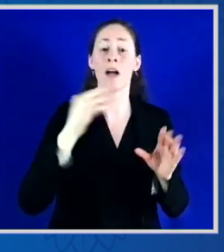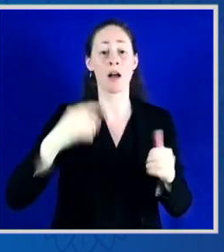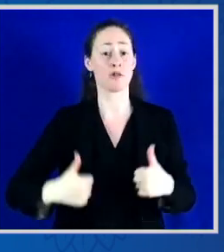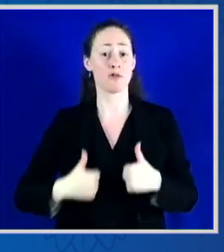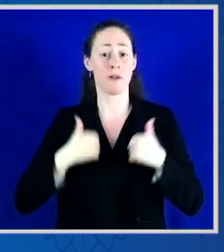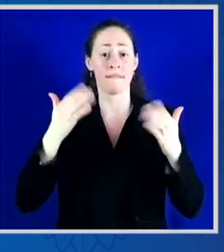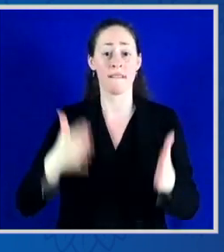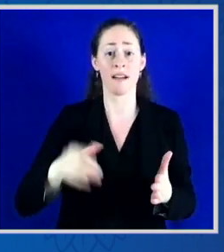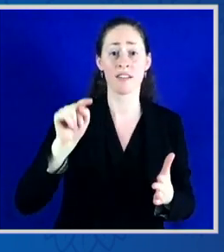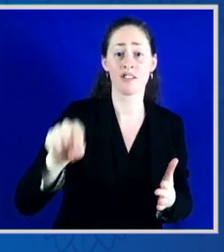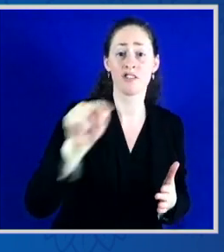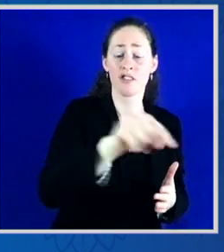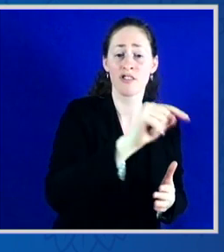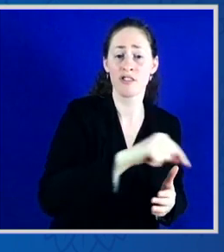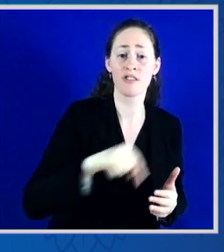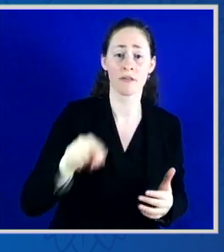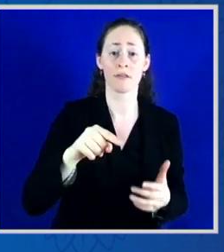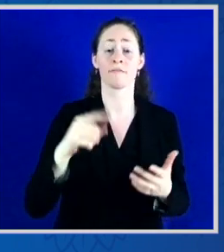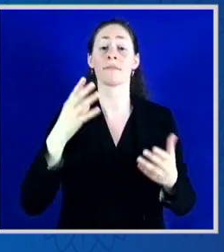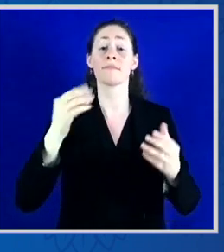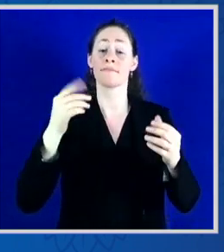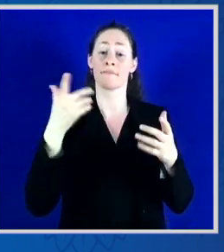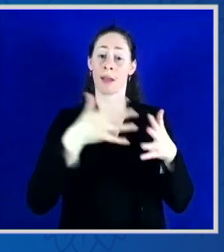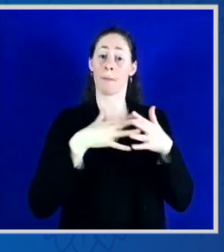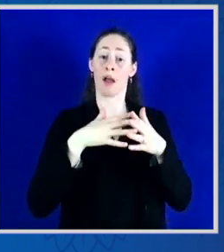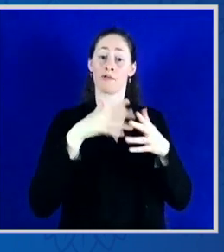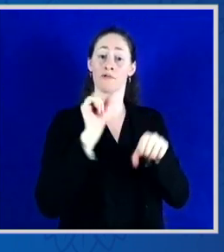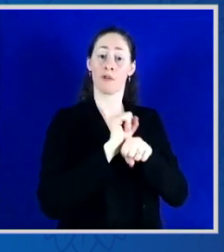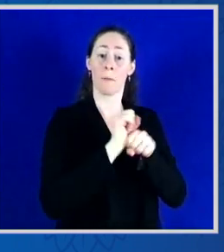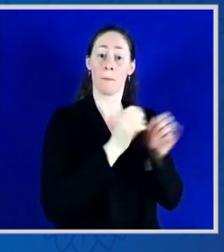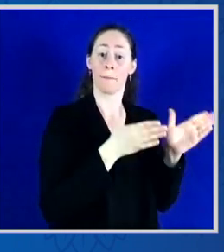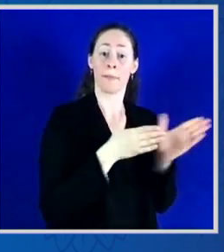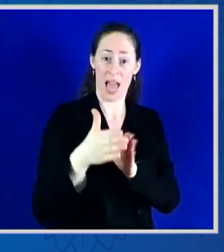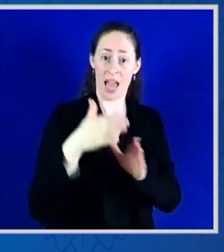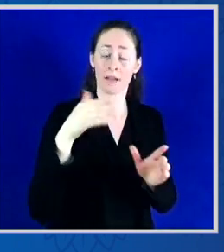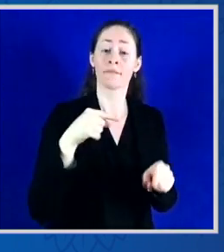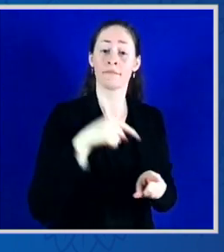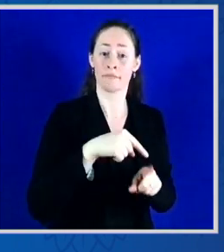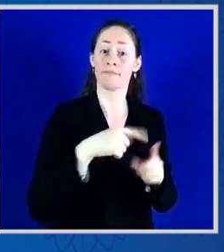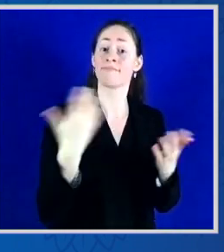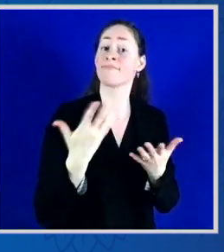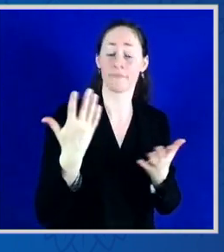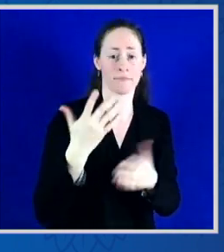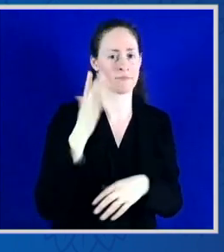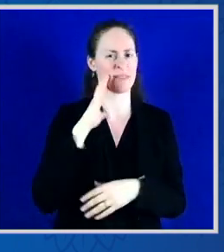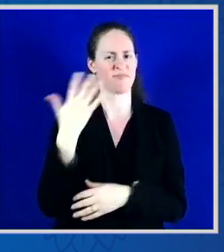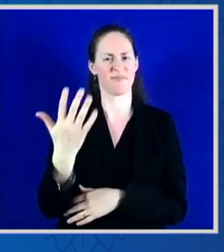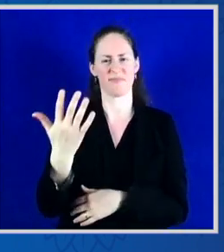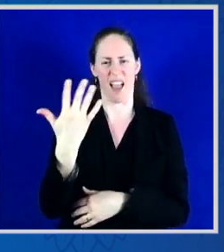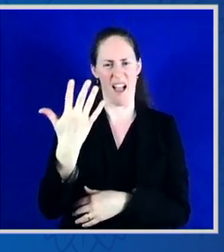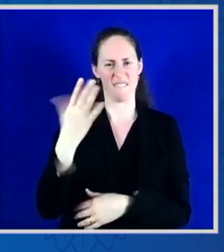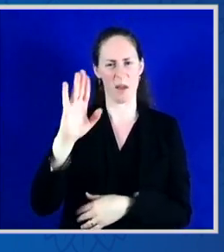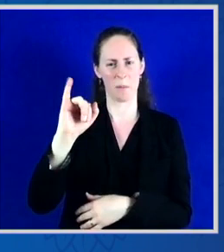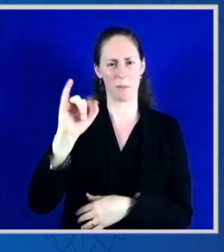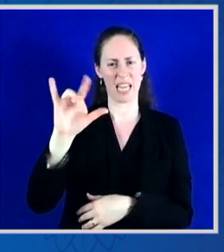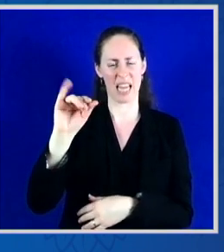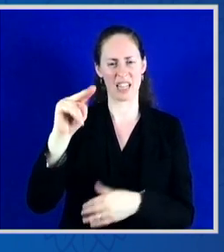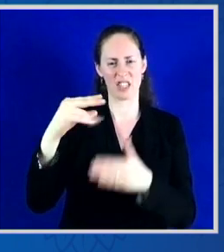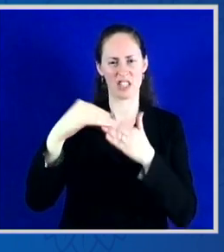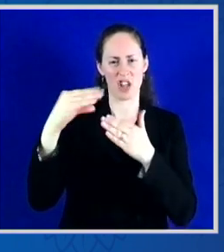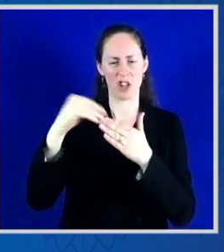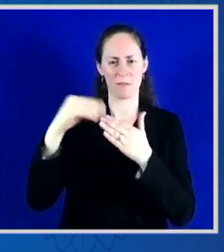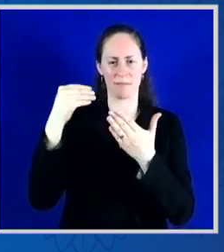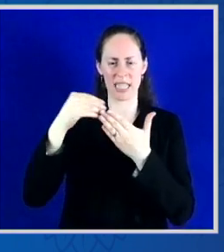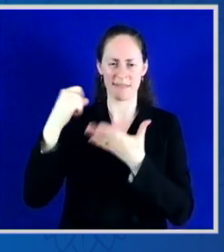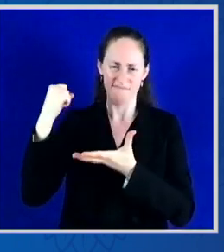includes $5 billion to community violence intervention programs. Just last week, myself and over